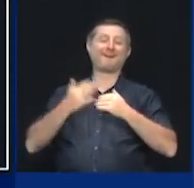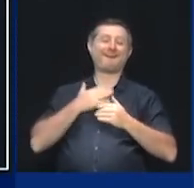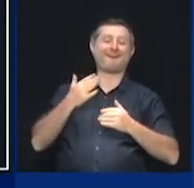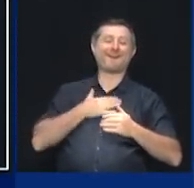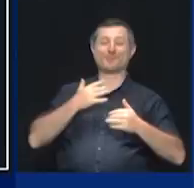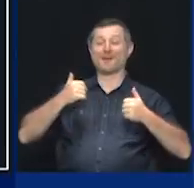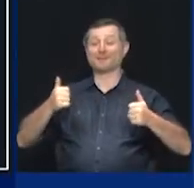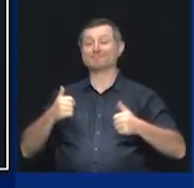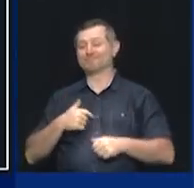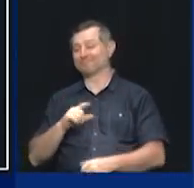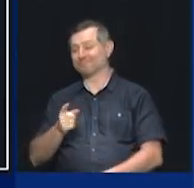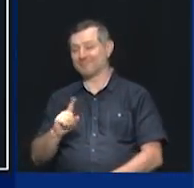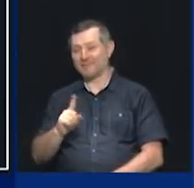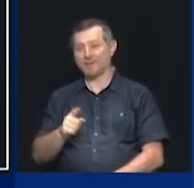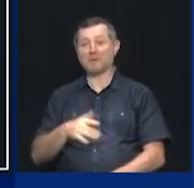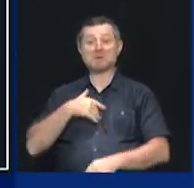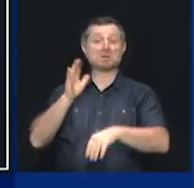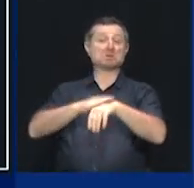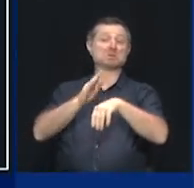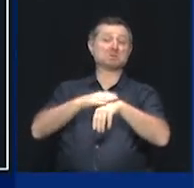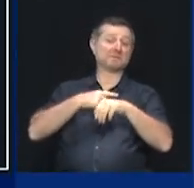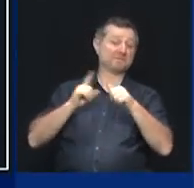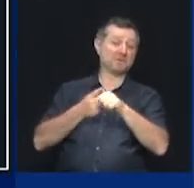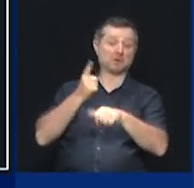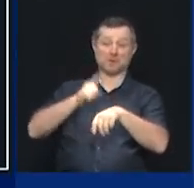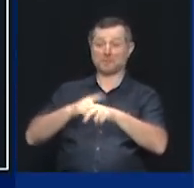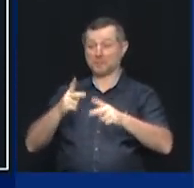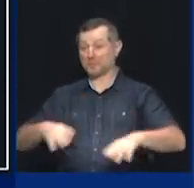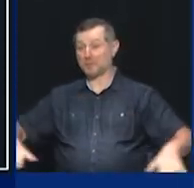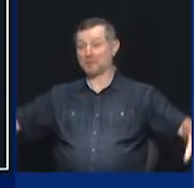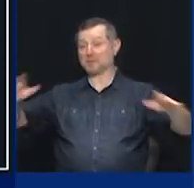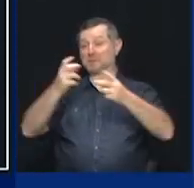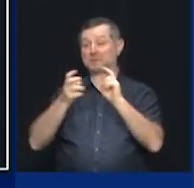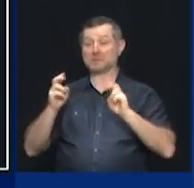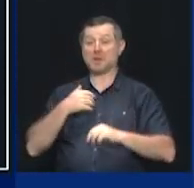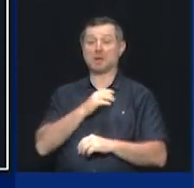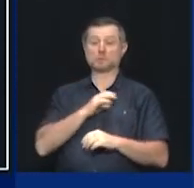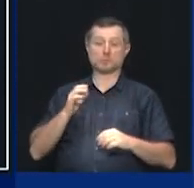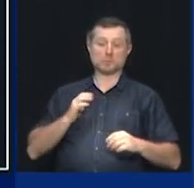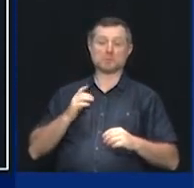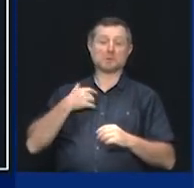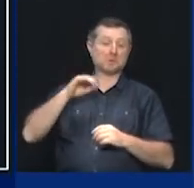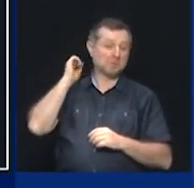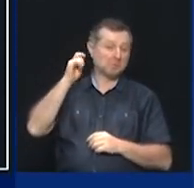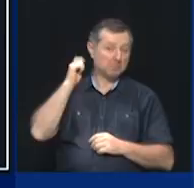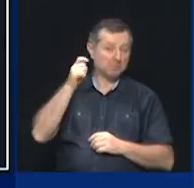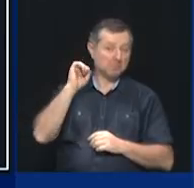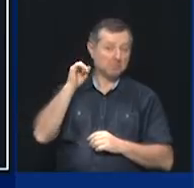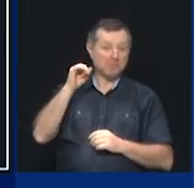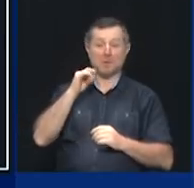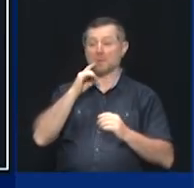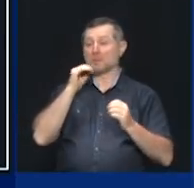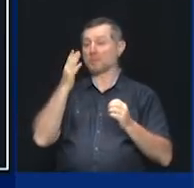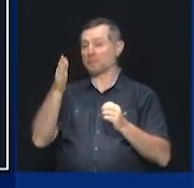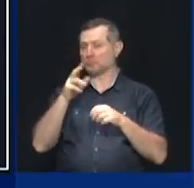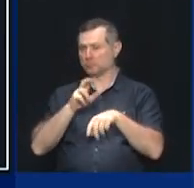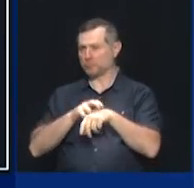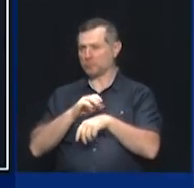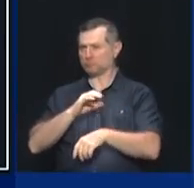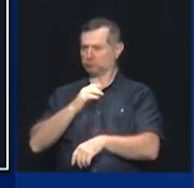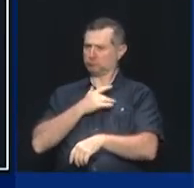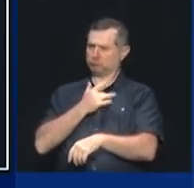is going to be a nasty meeting. Police have very strong feelings. Community has very strong